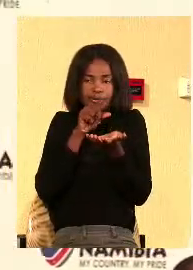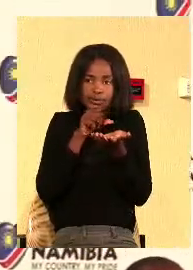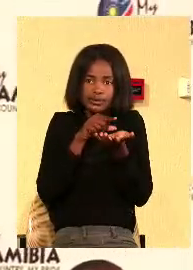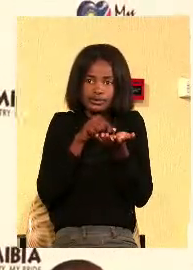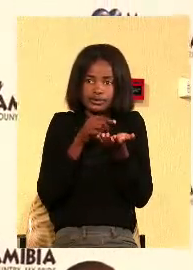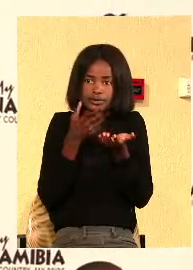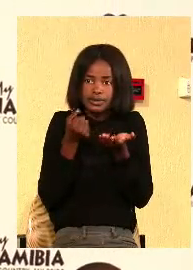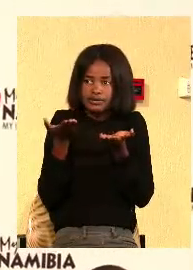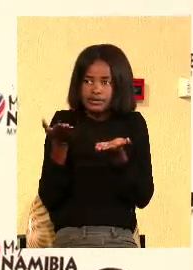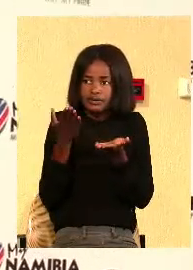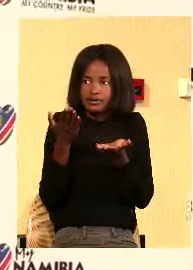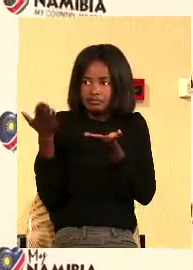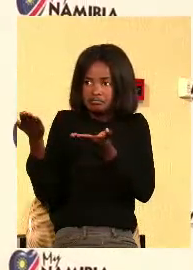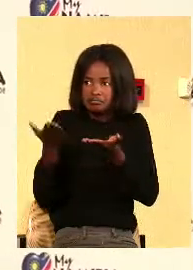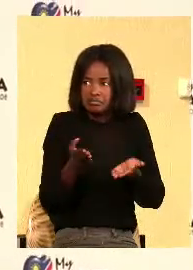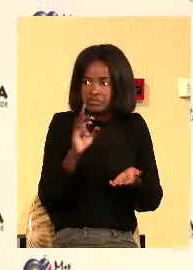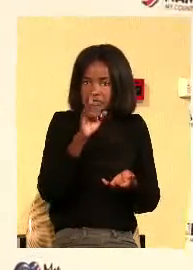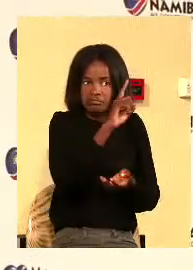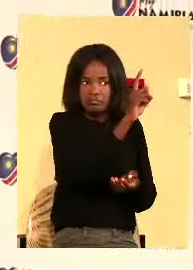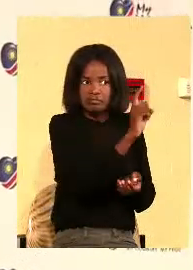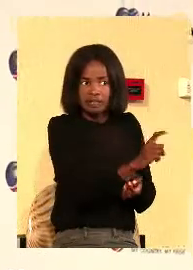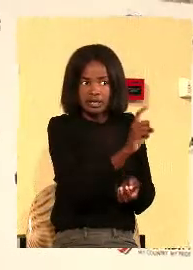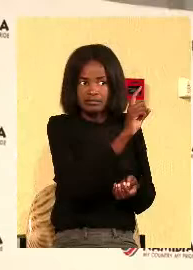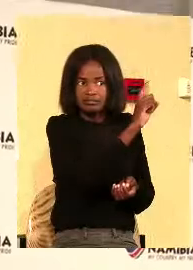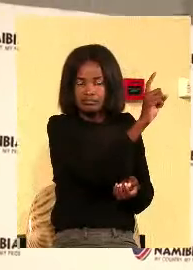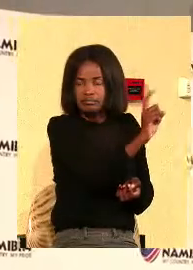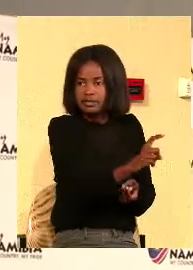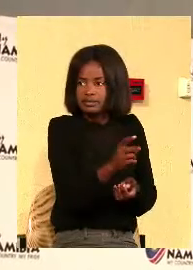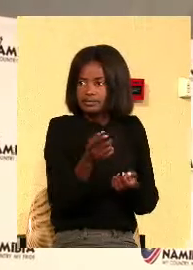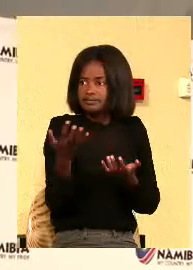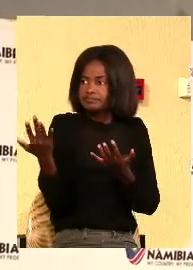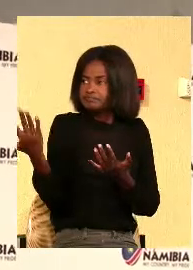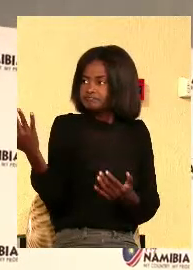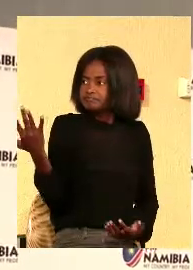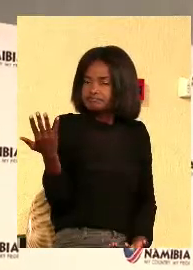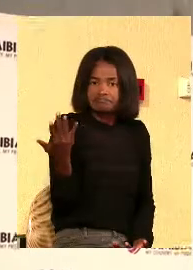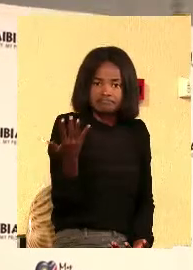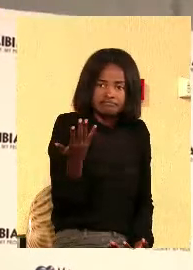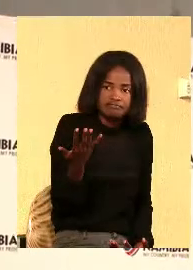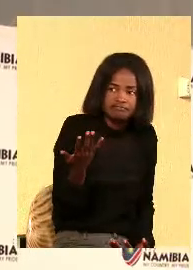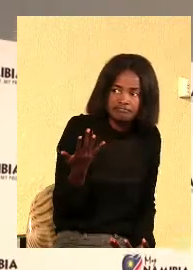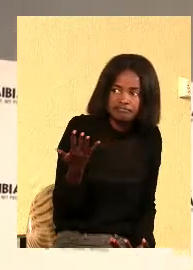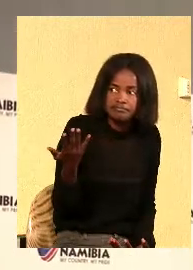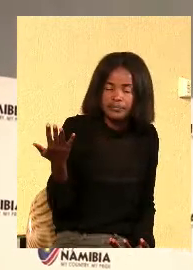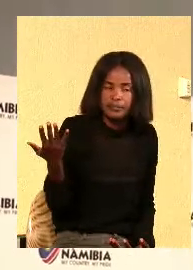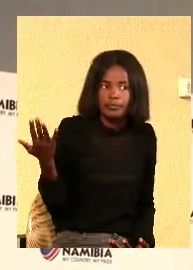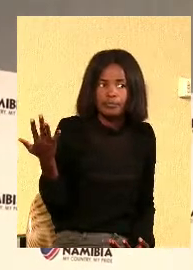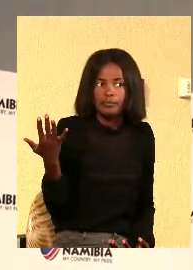here to ask questions. So can I get the first, any questions?